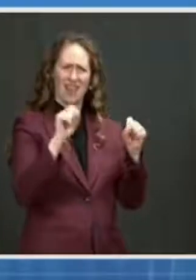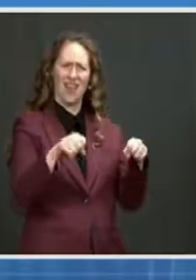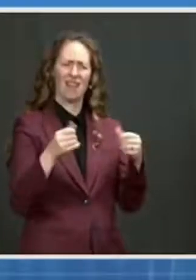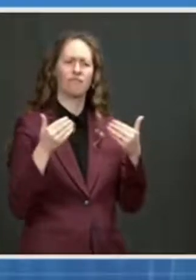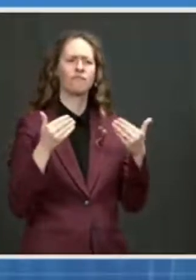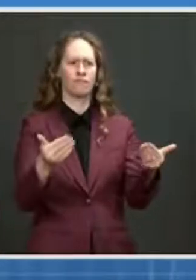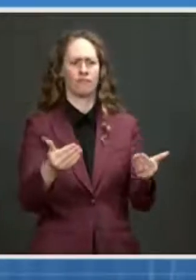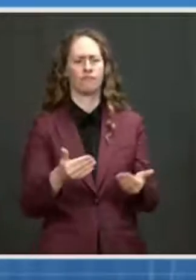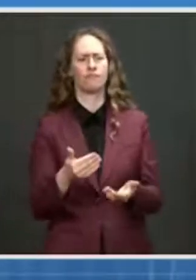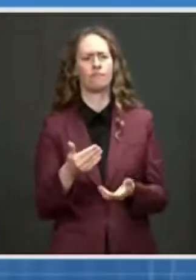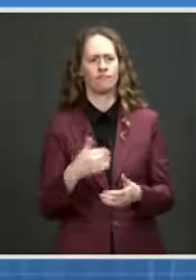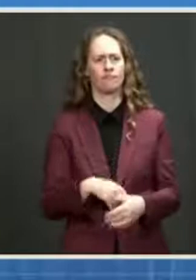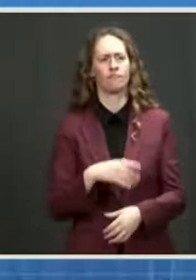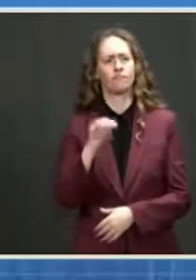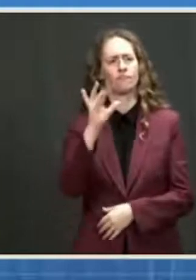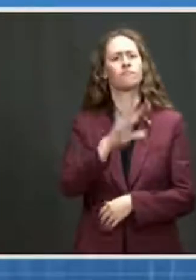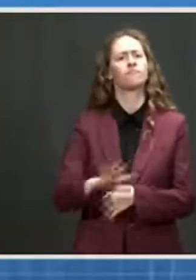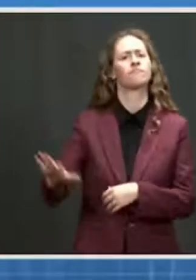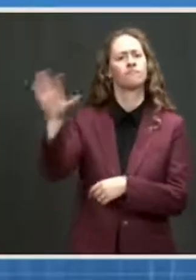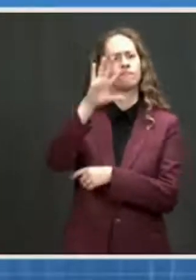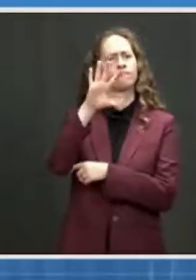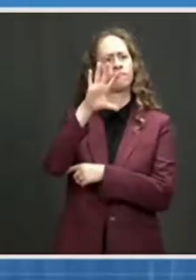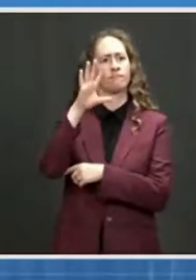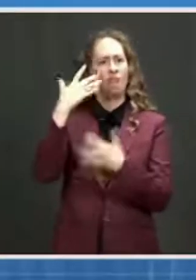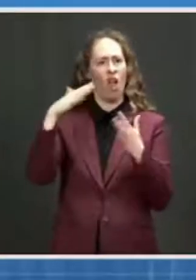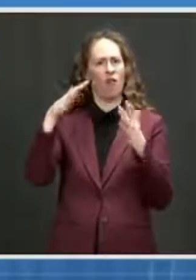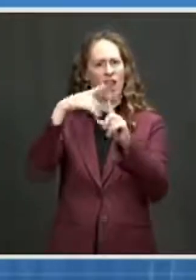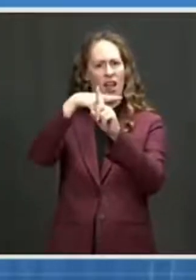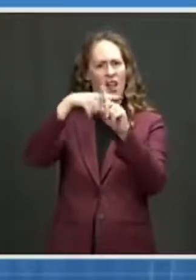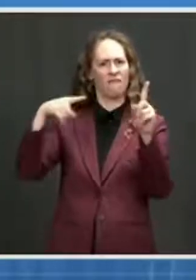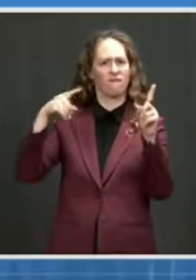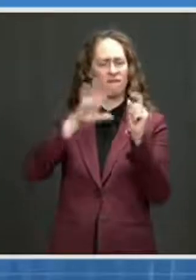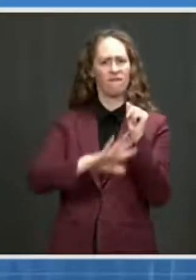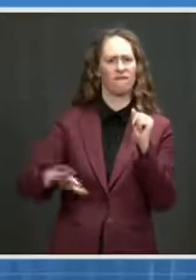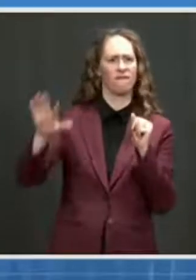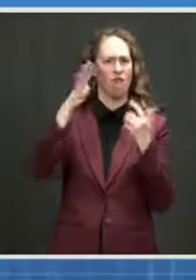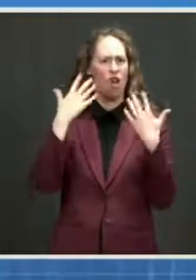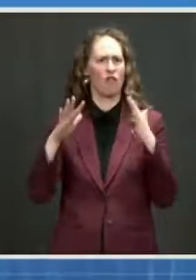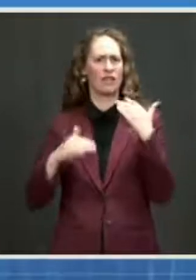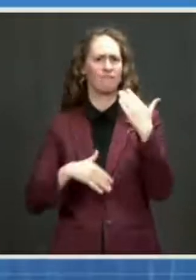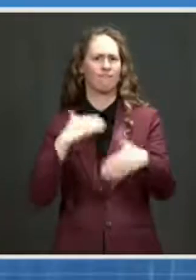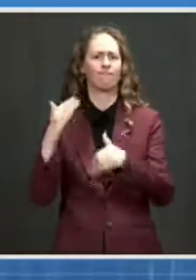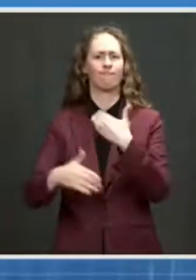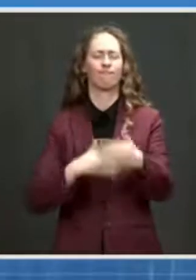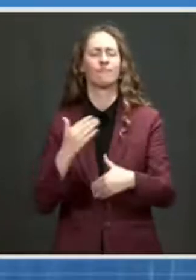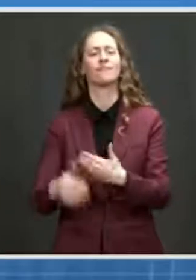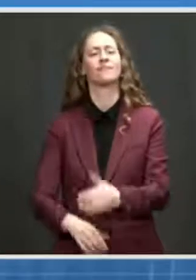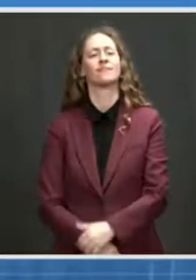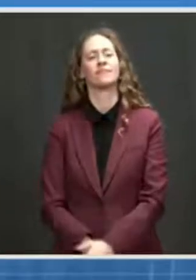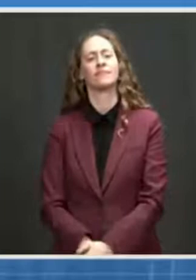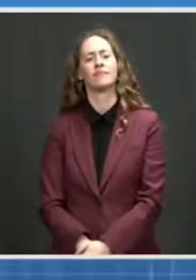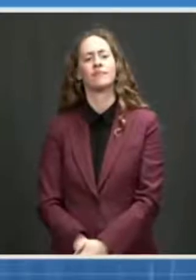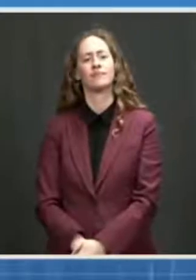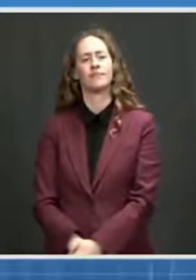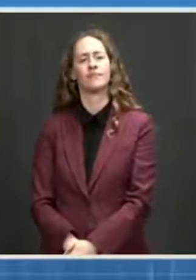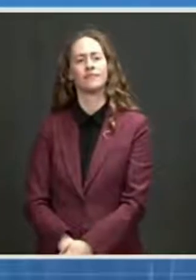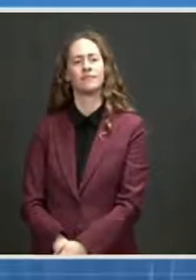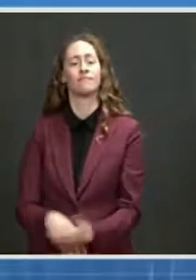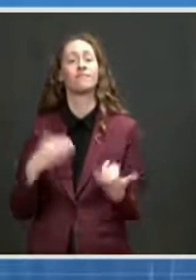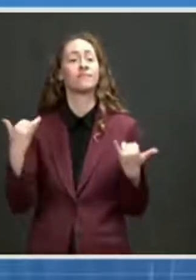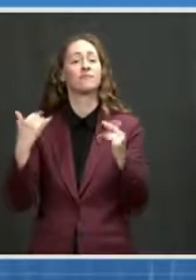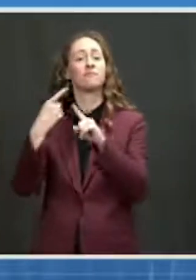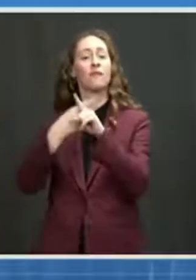country. This is great news, but there is more work to be done. During this pivotal month of action, if you are